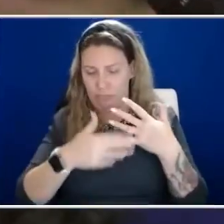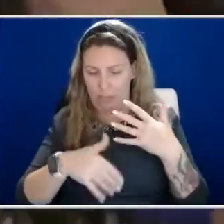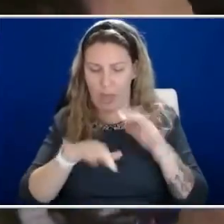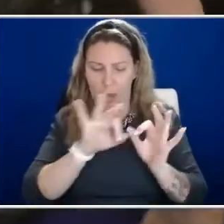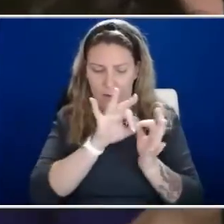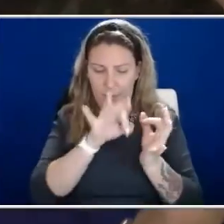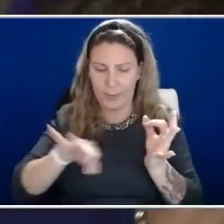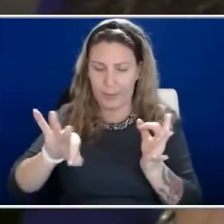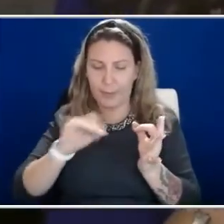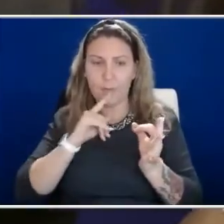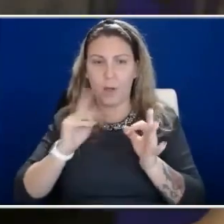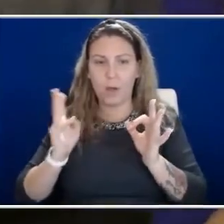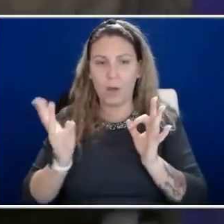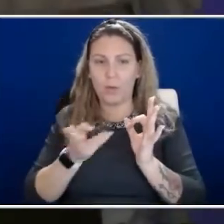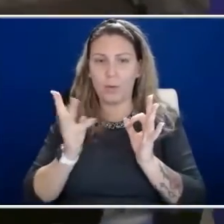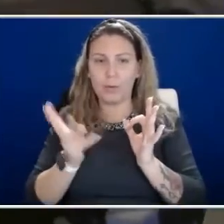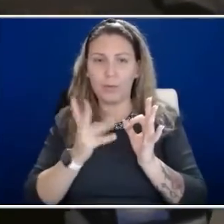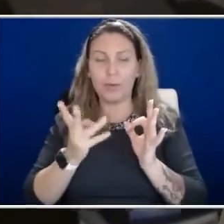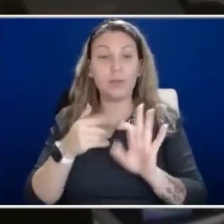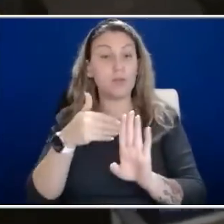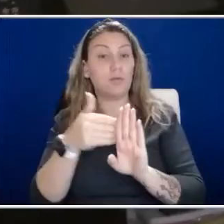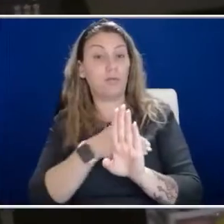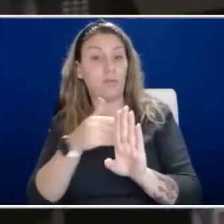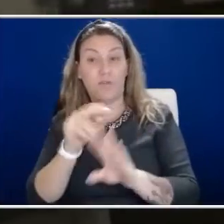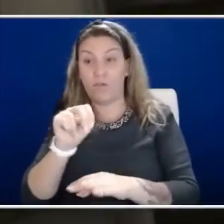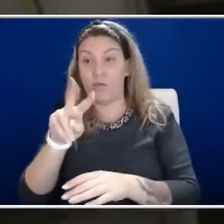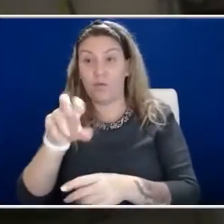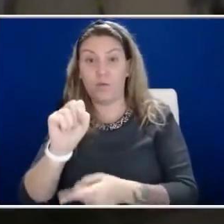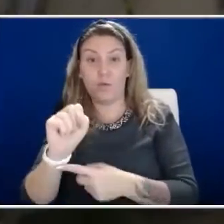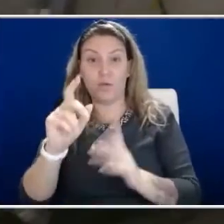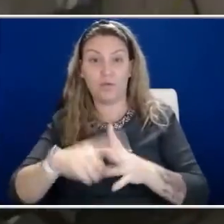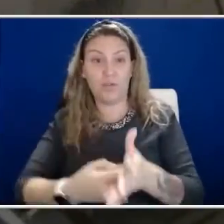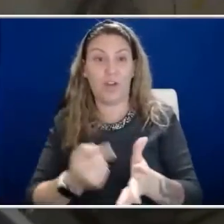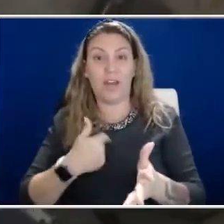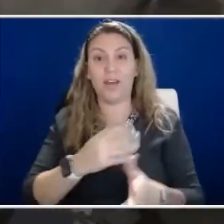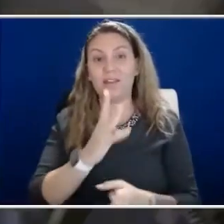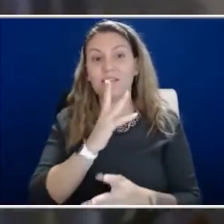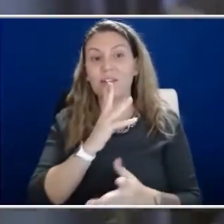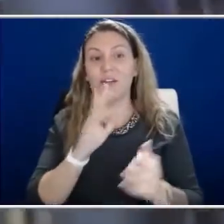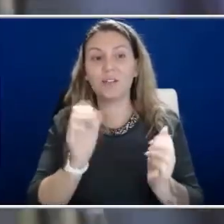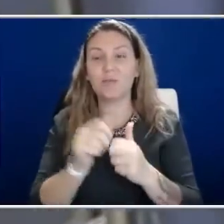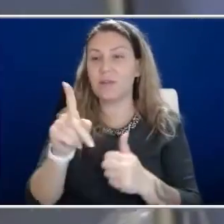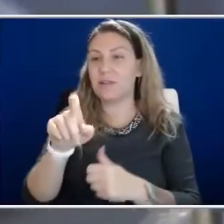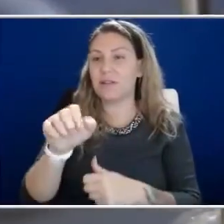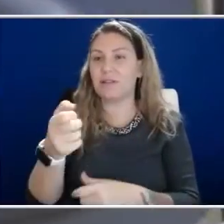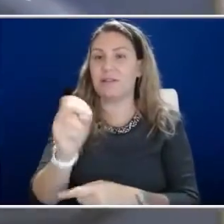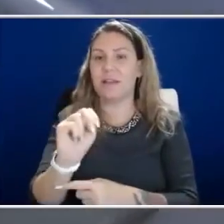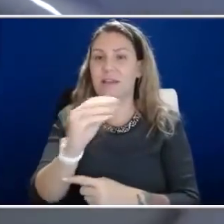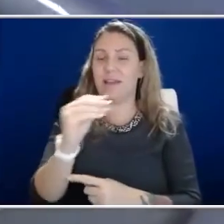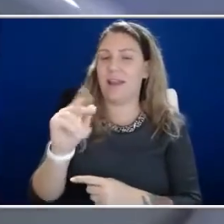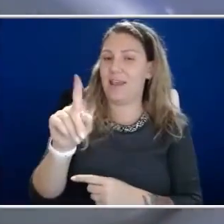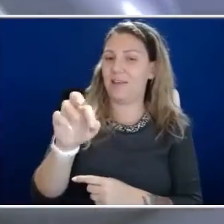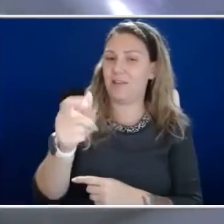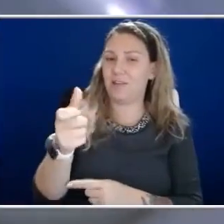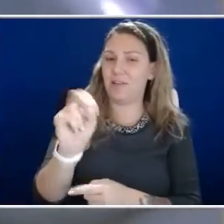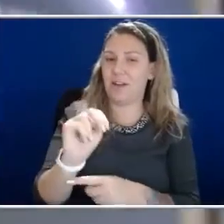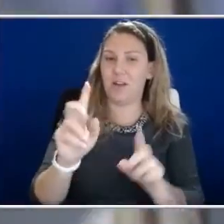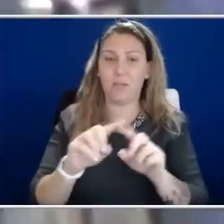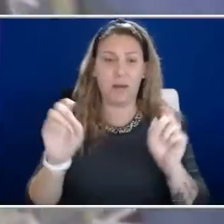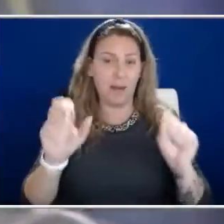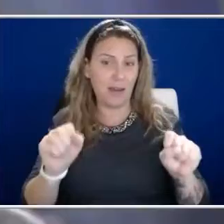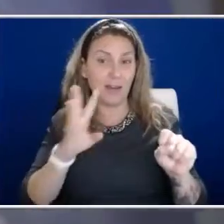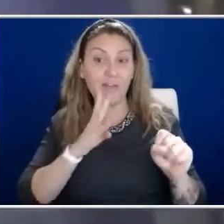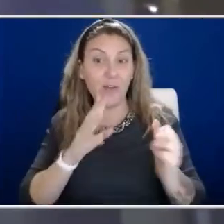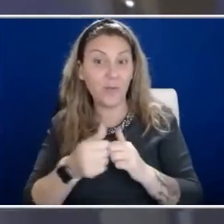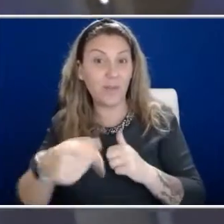So before the newscast started, before the program started, I was able to talk to Ken and Karen, but I can also talk to them right now because I think